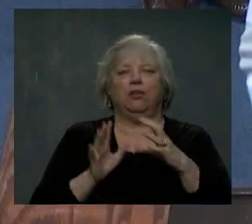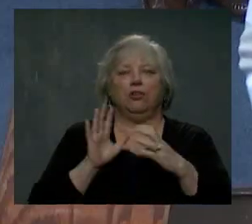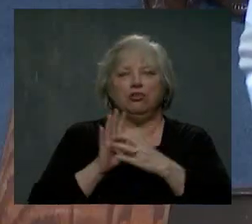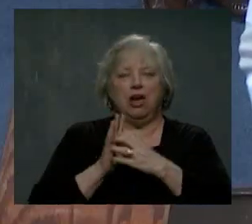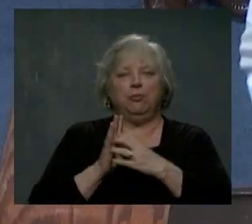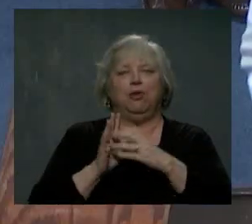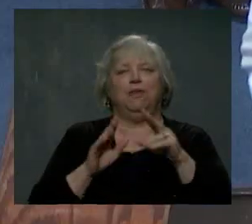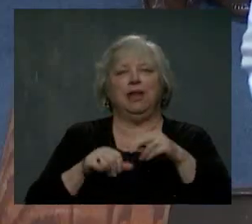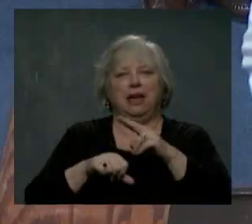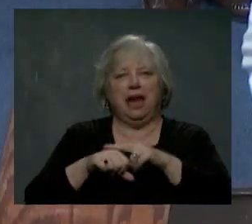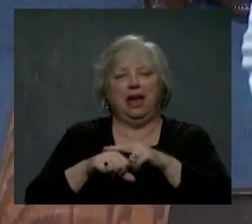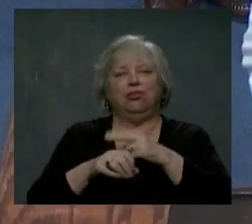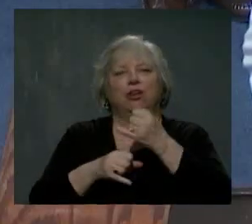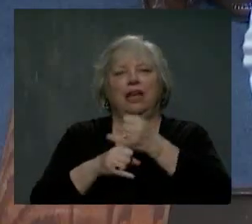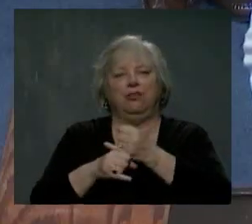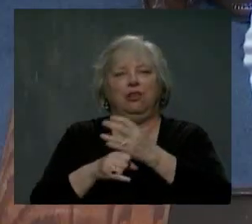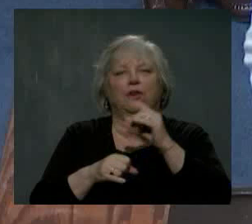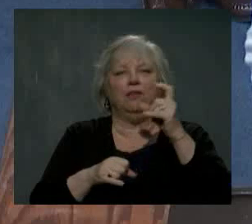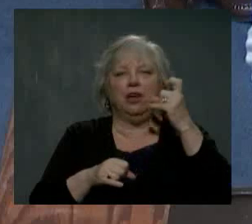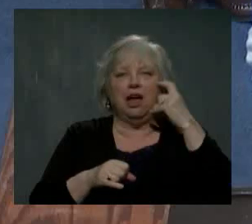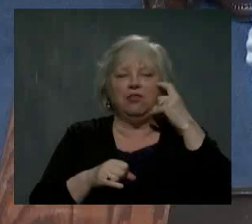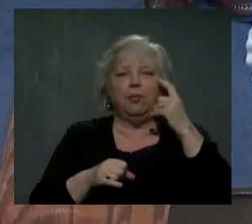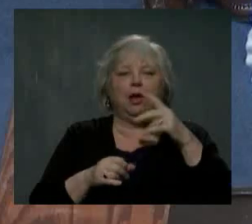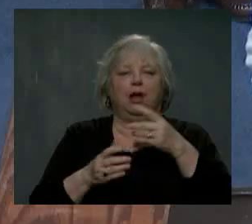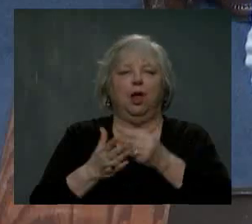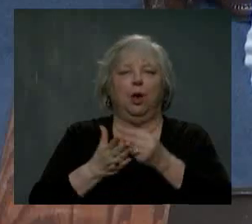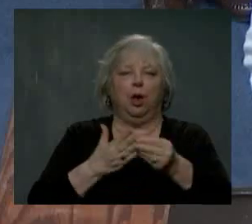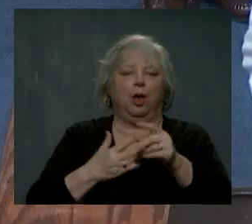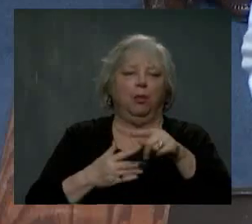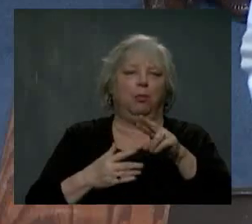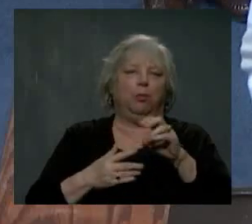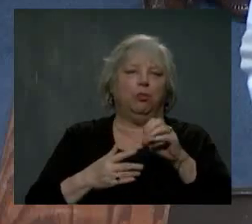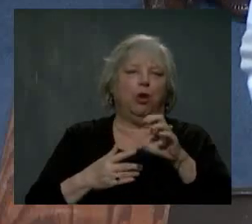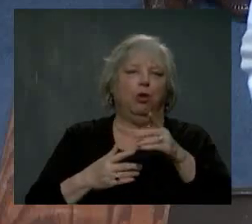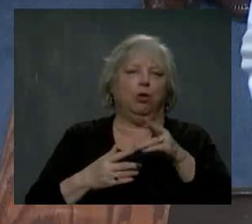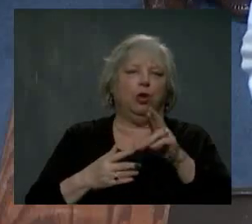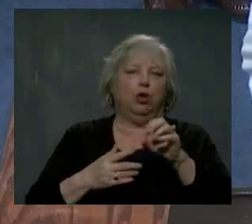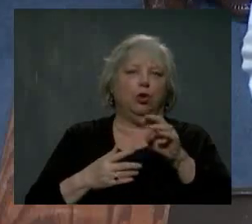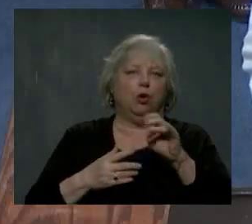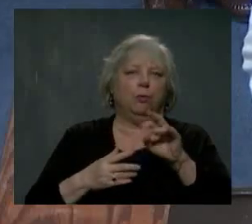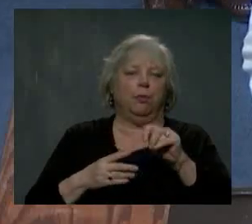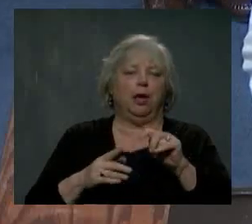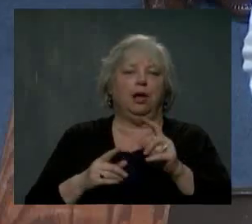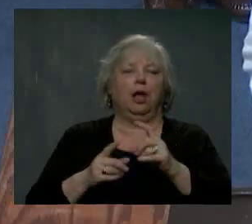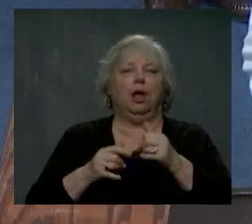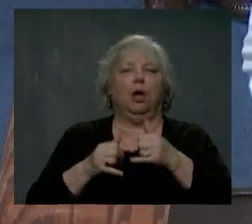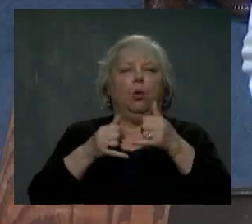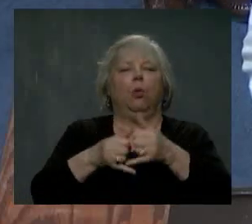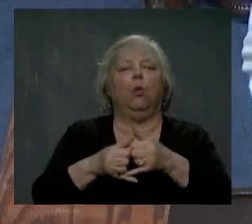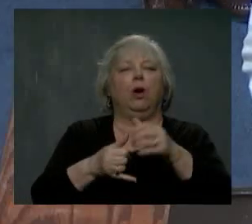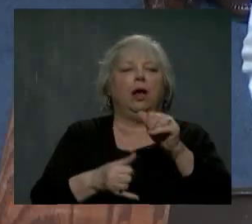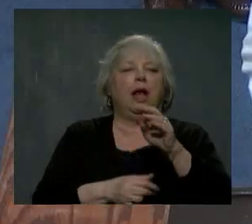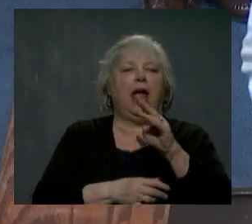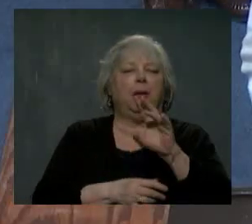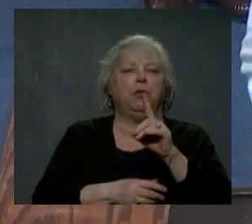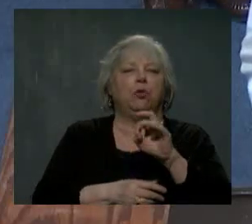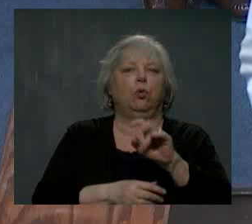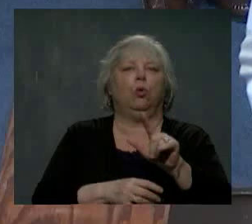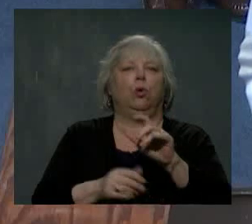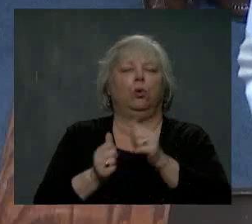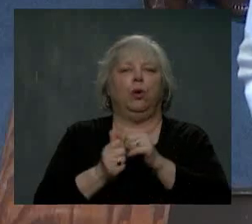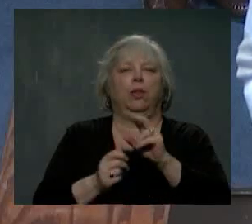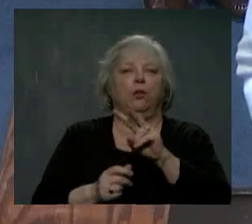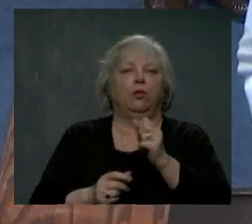chapter of the National Institute of Government Procurement awarded Abdul with the 2018